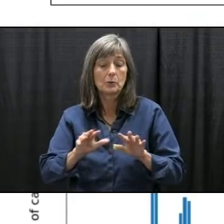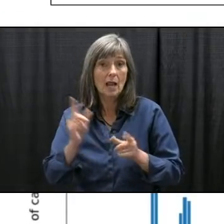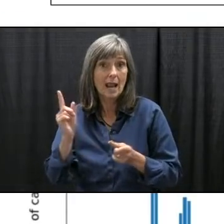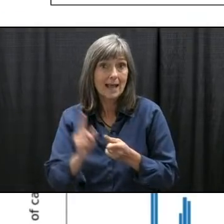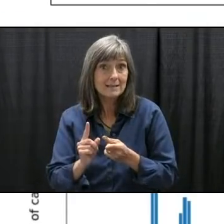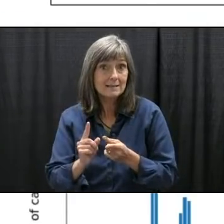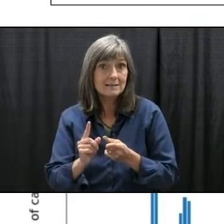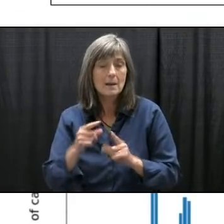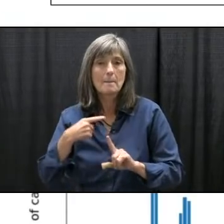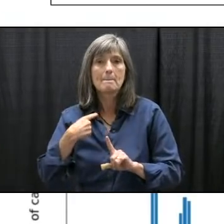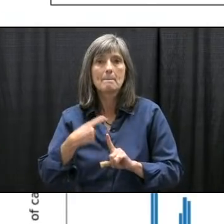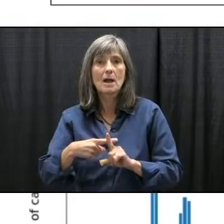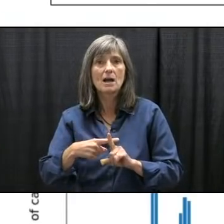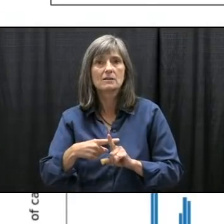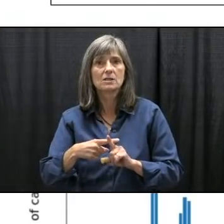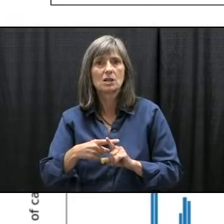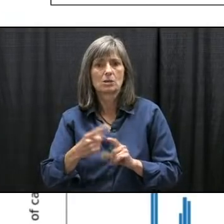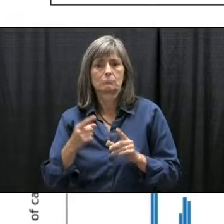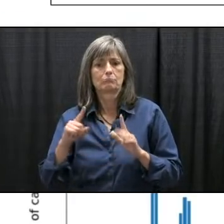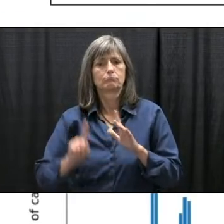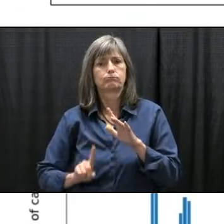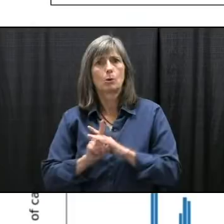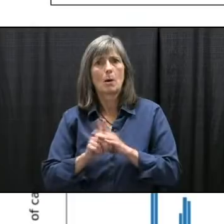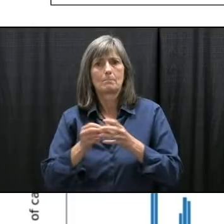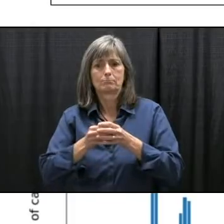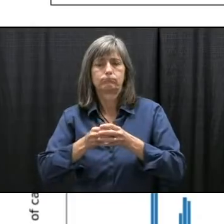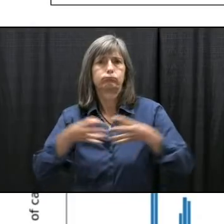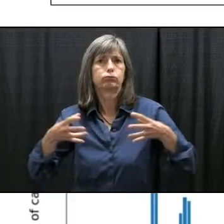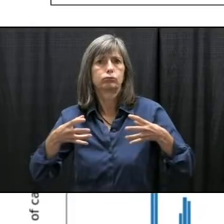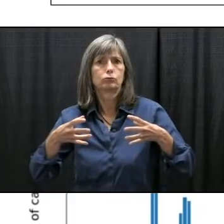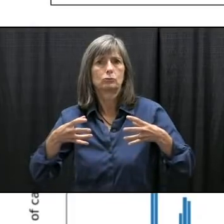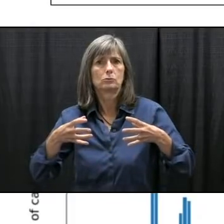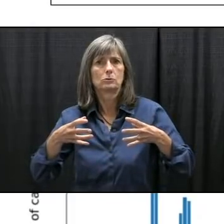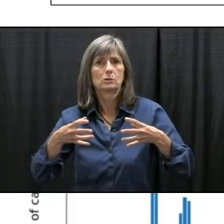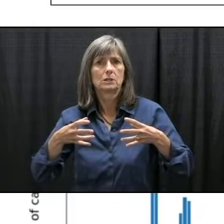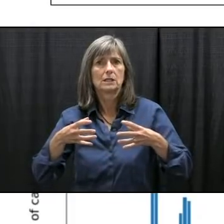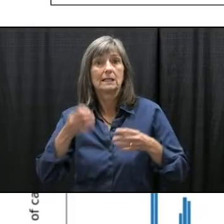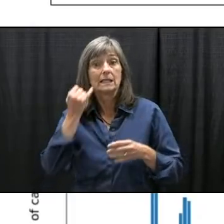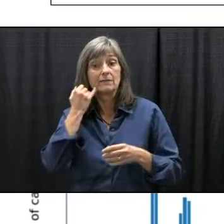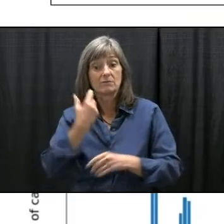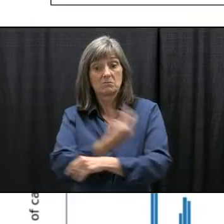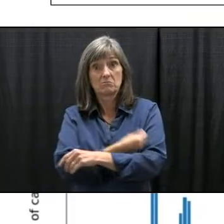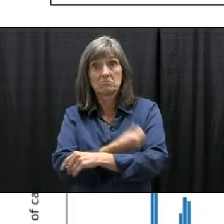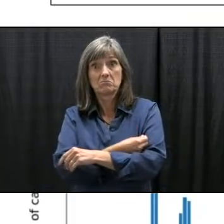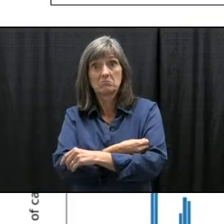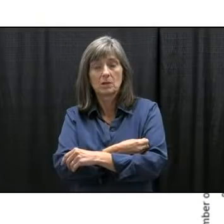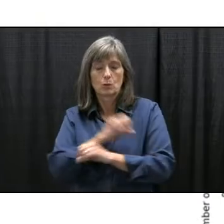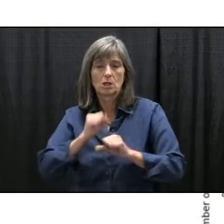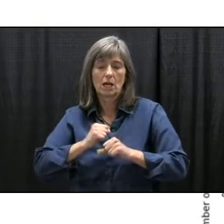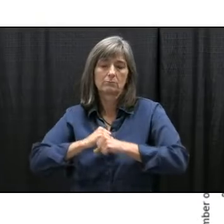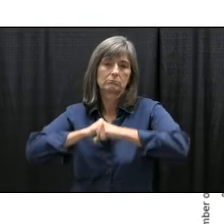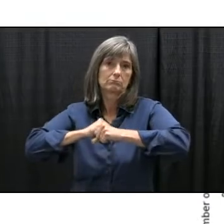mitigate large outbreaks if we all collectively get together and get vaccinated.